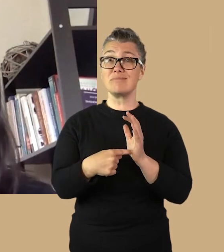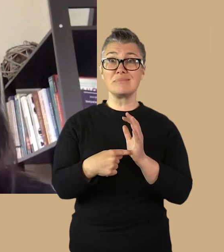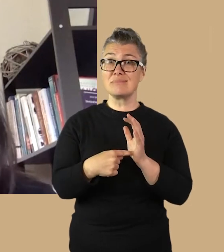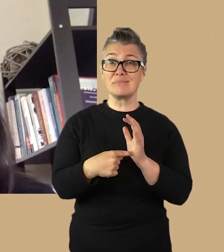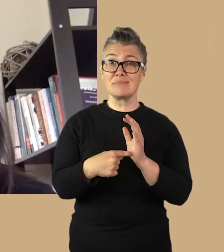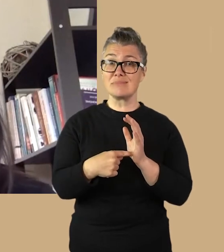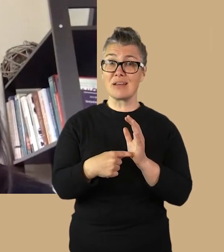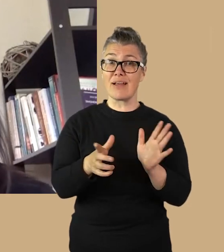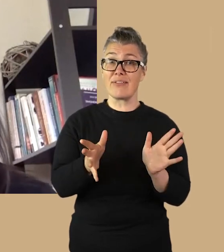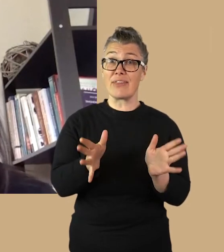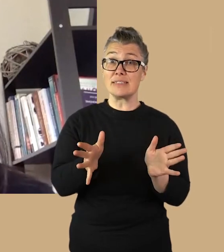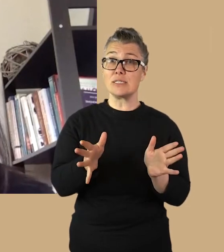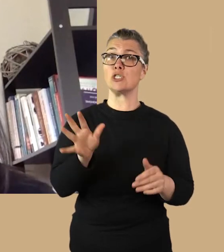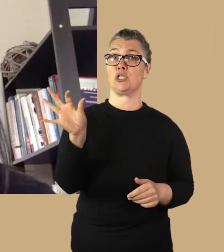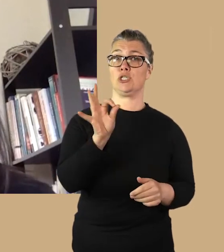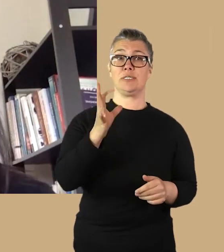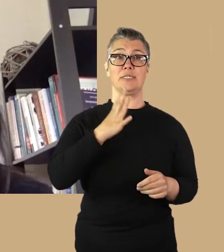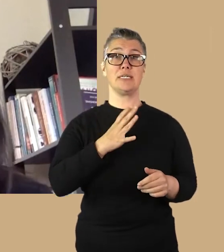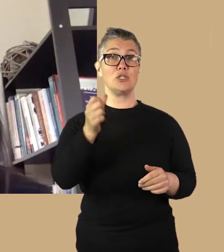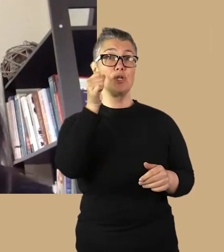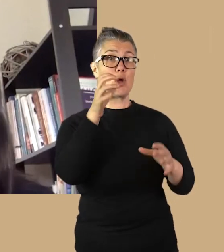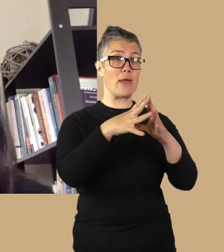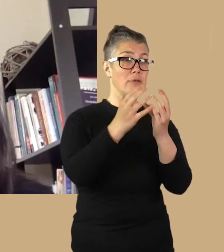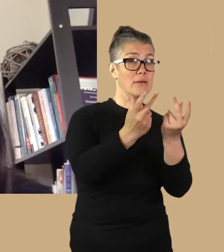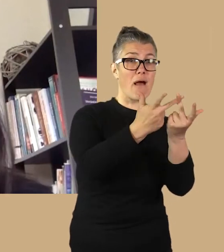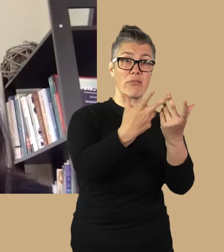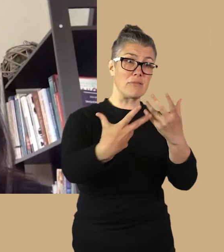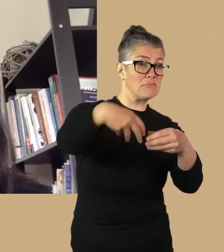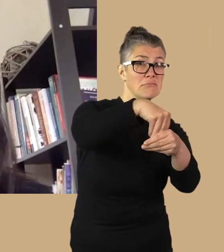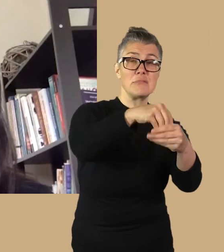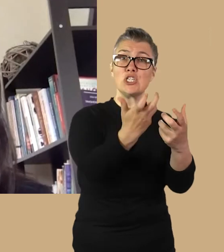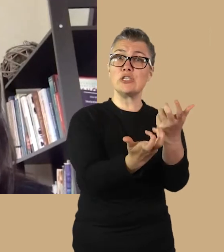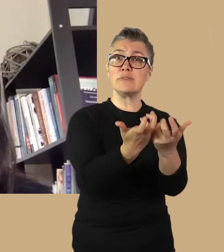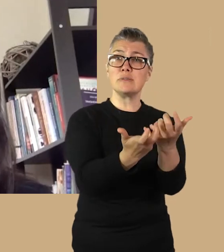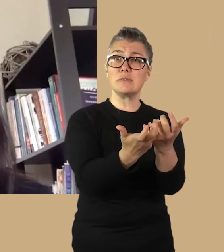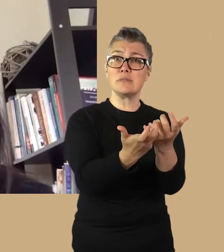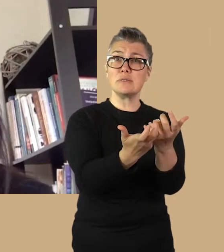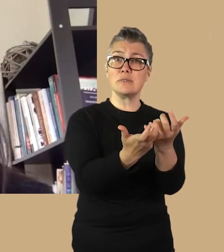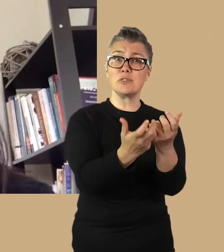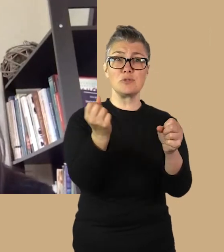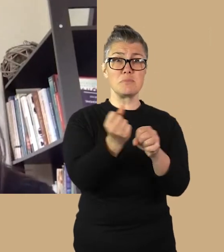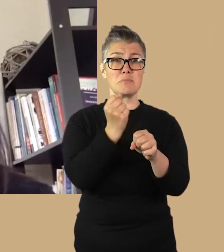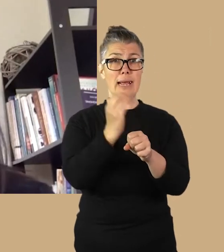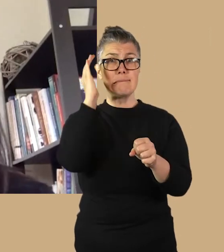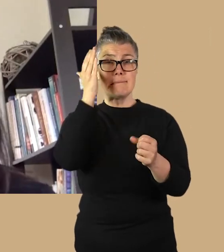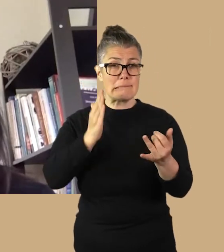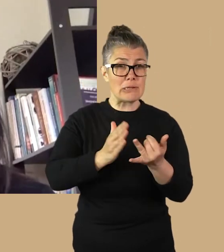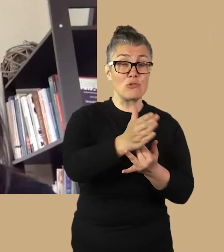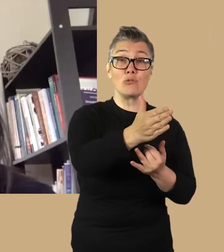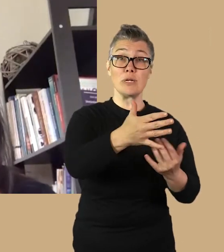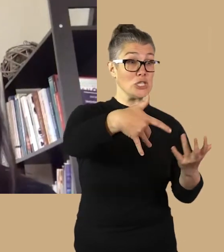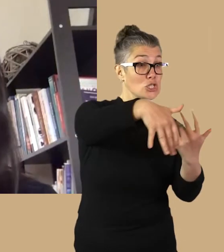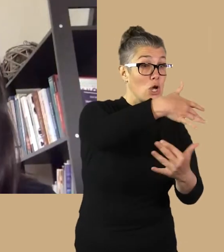not all, because you need to know everything else in the university to make it through, whether it